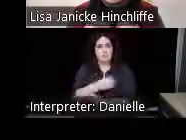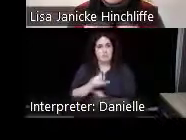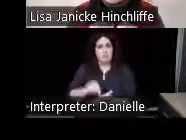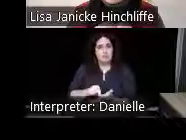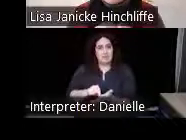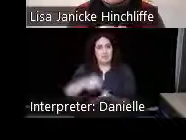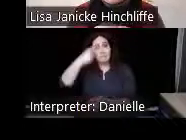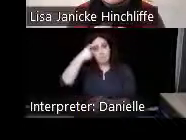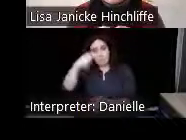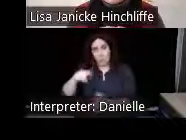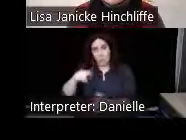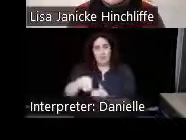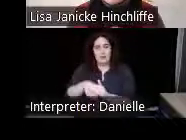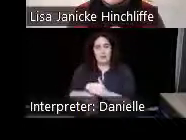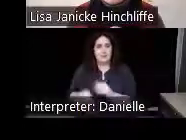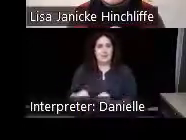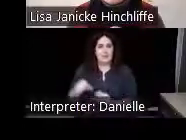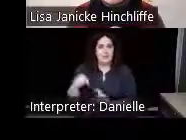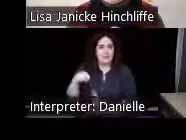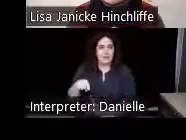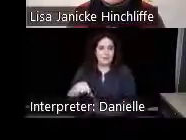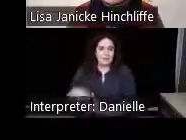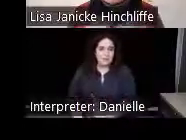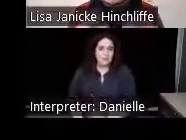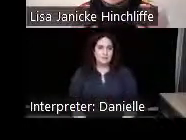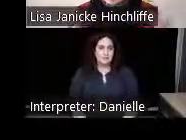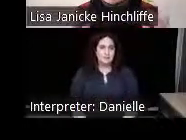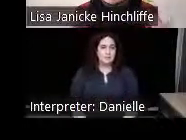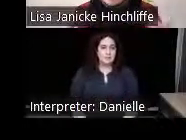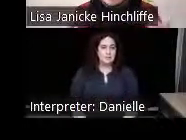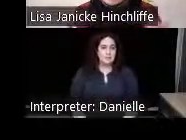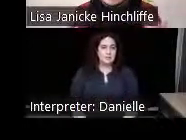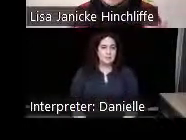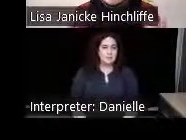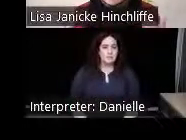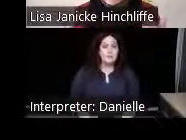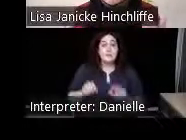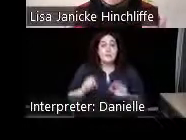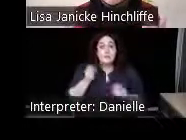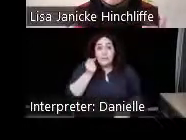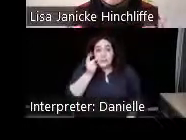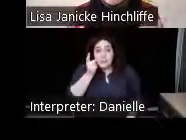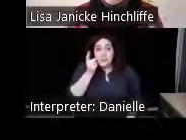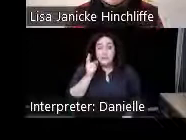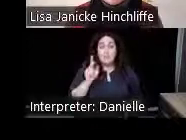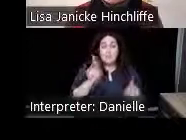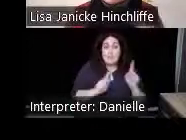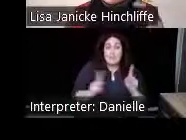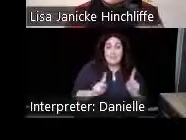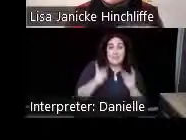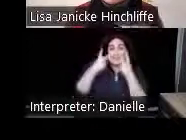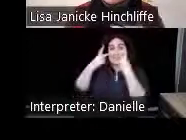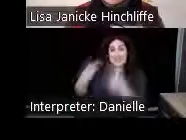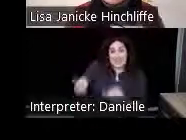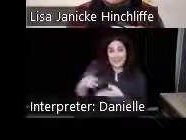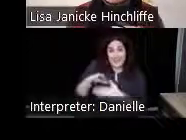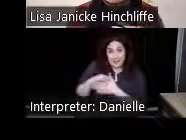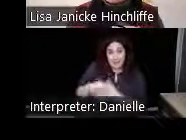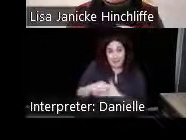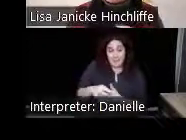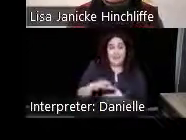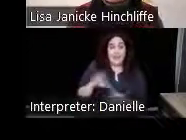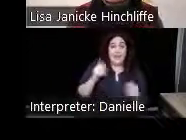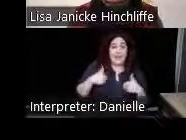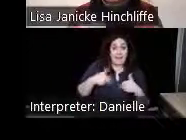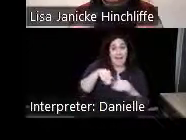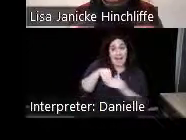which is, of course, not to undercut in any way the importance of the actual readers having access to the content. But I wanted to provide that